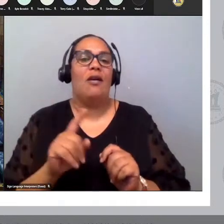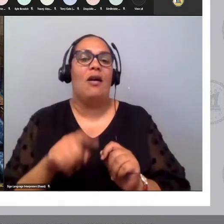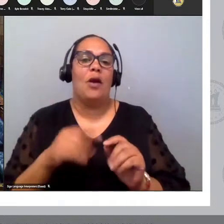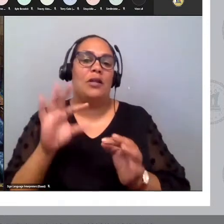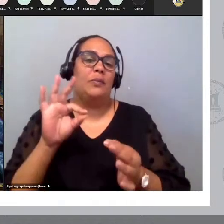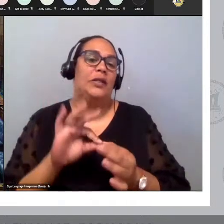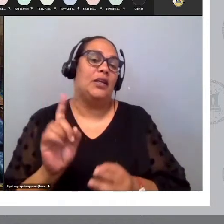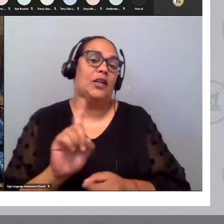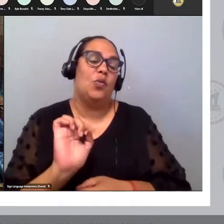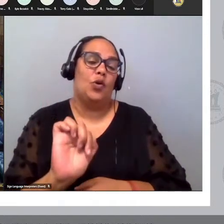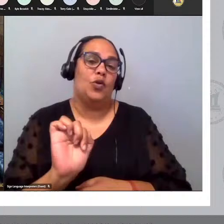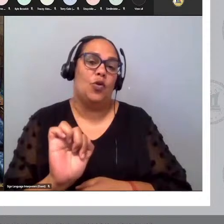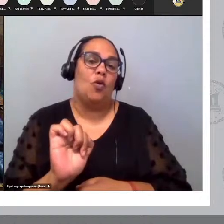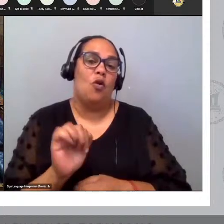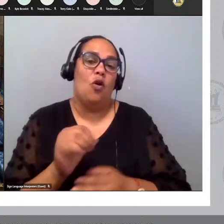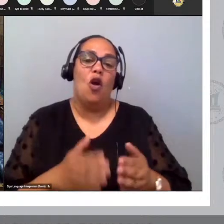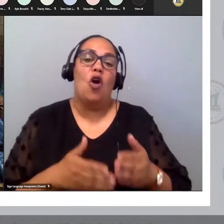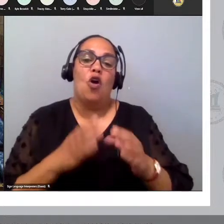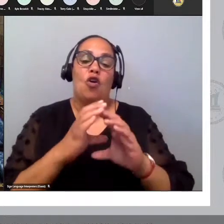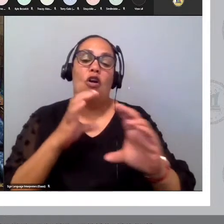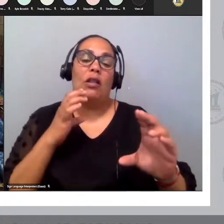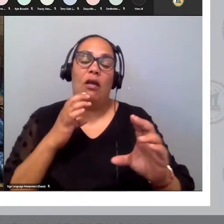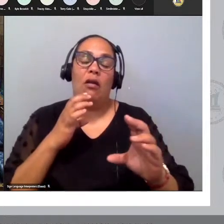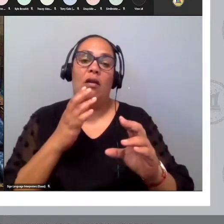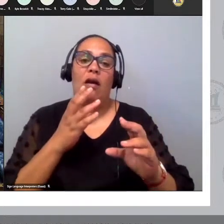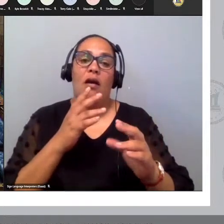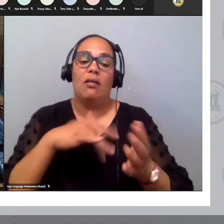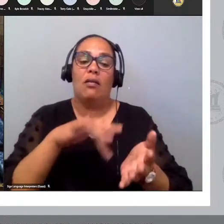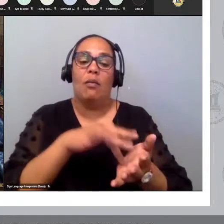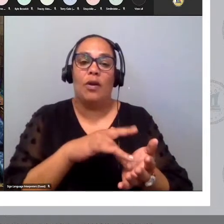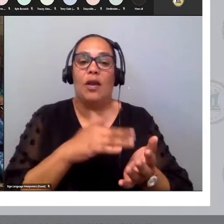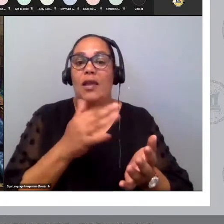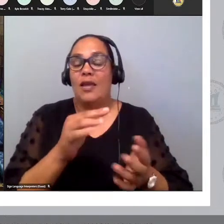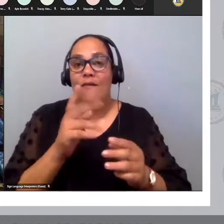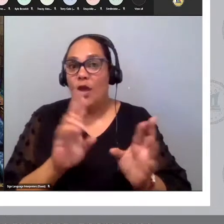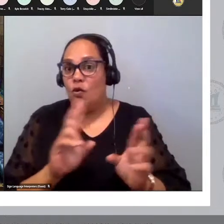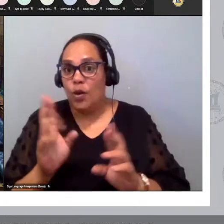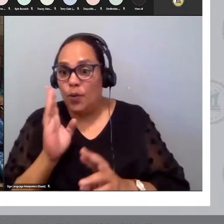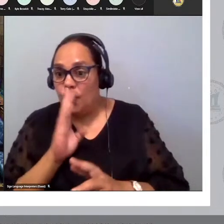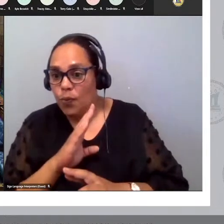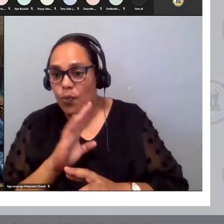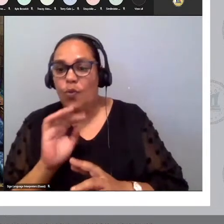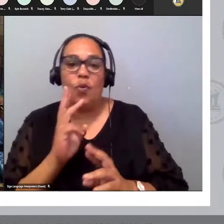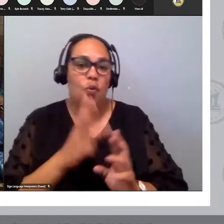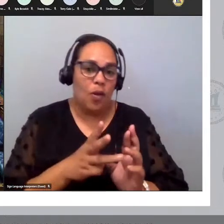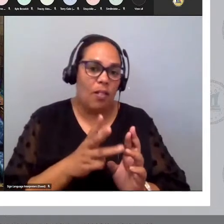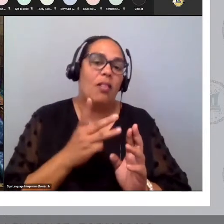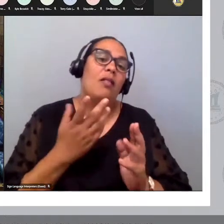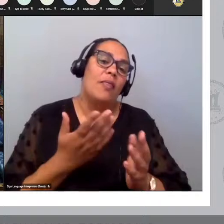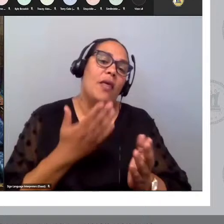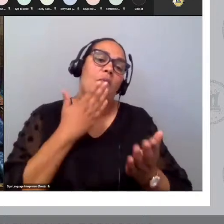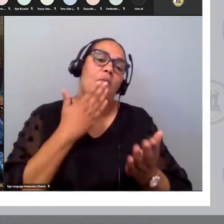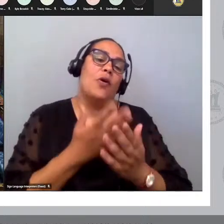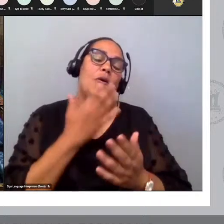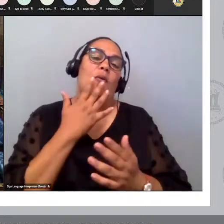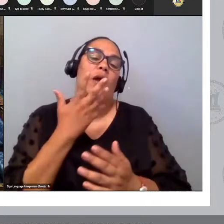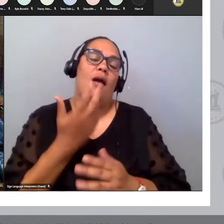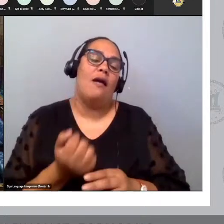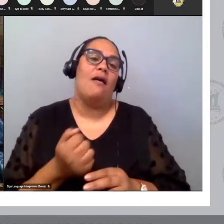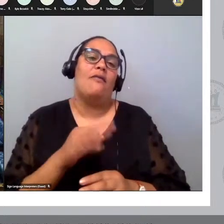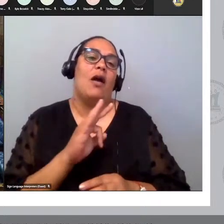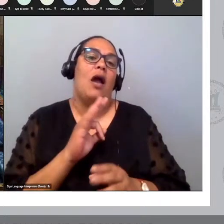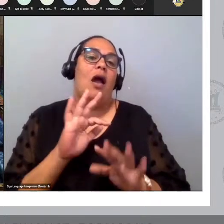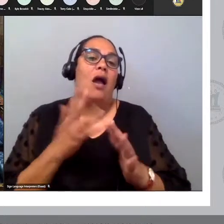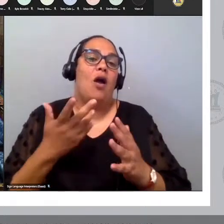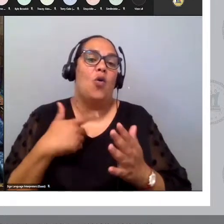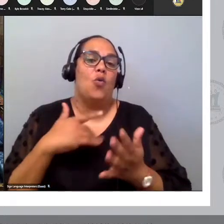particular um container terminals that are that if they're not already that they are they will propose pose a threat with regards to